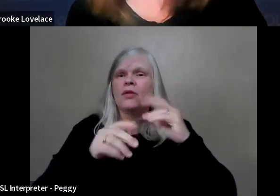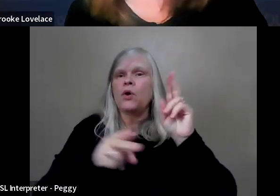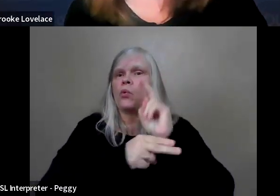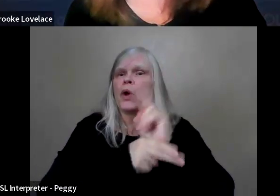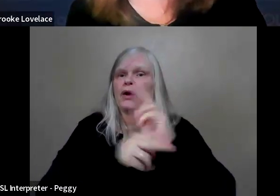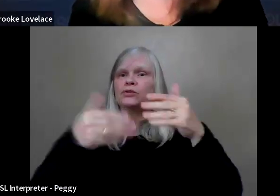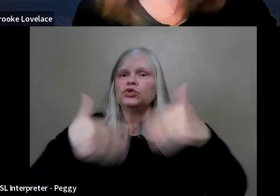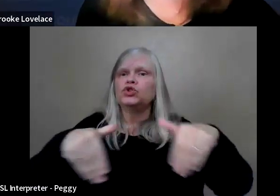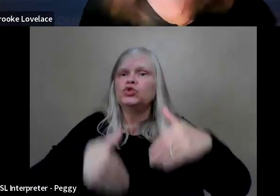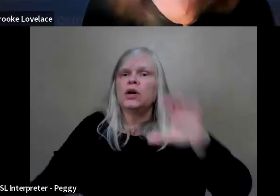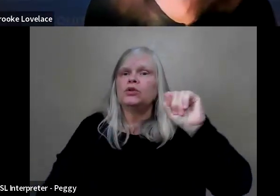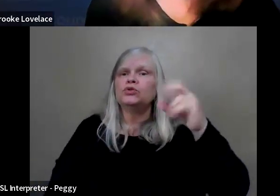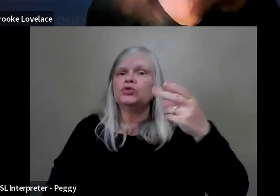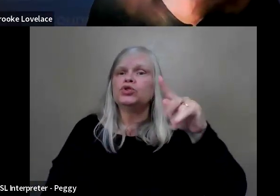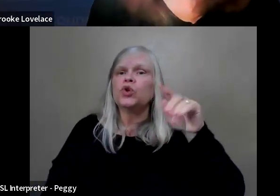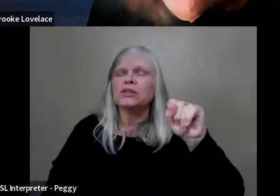time or